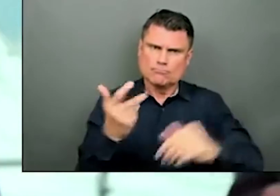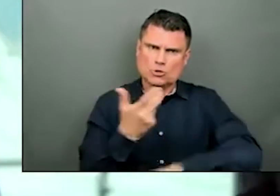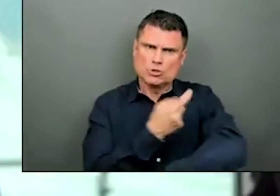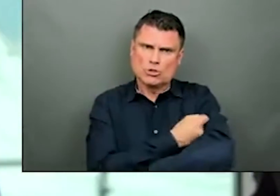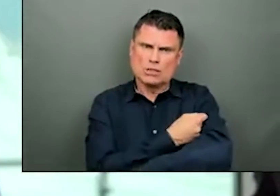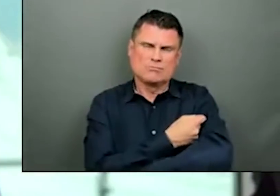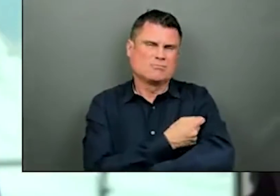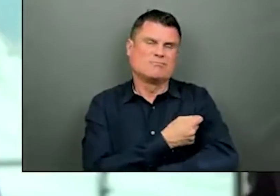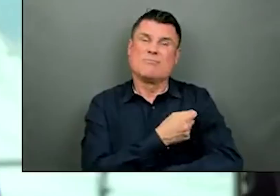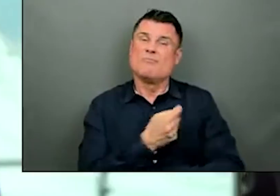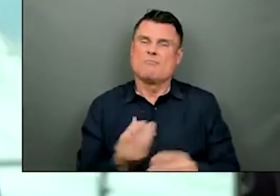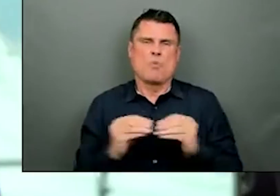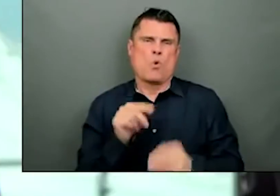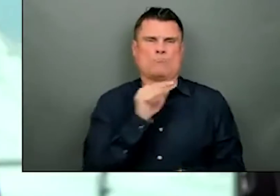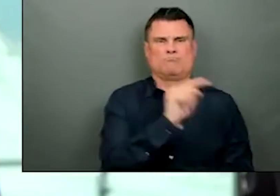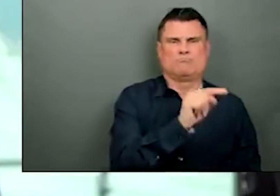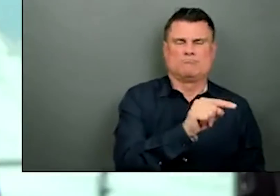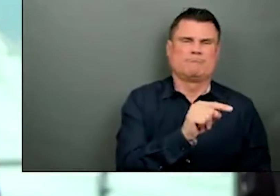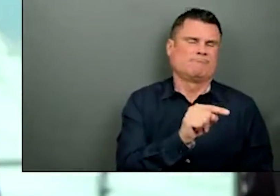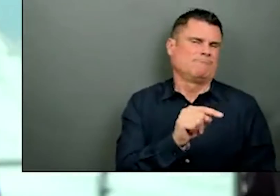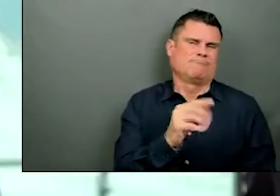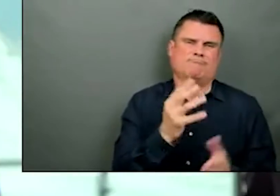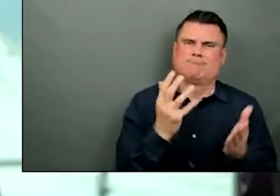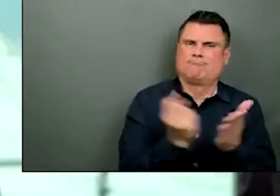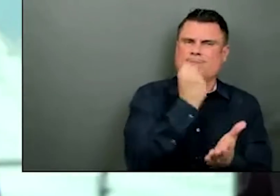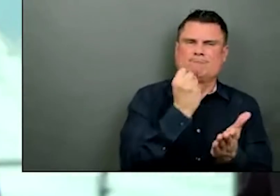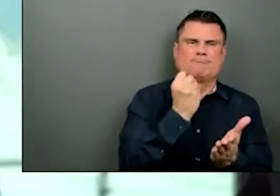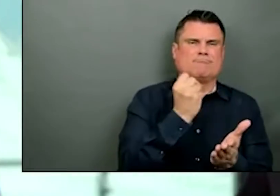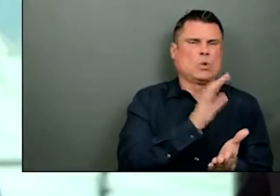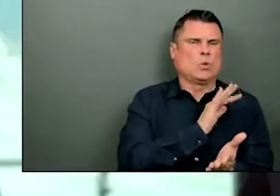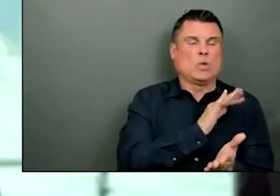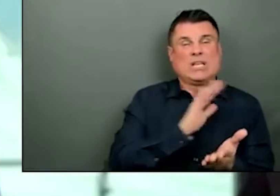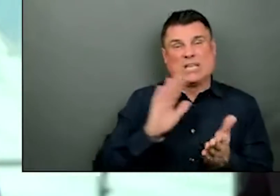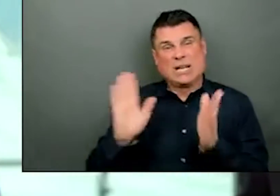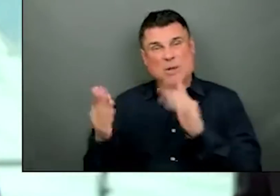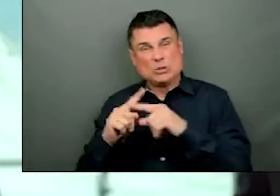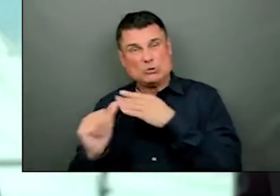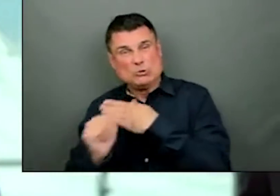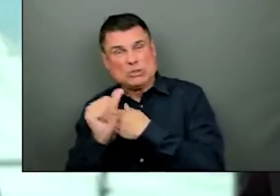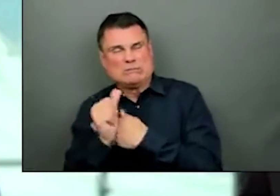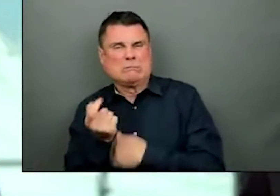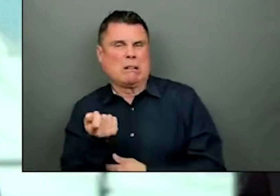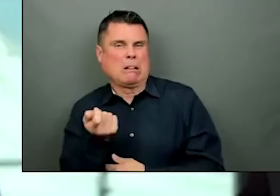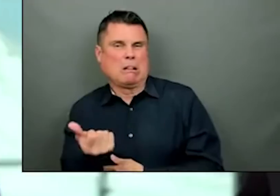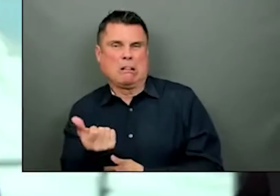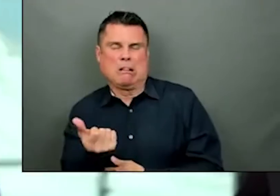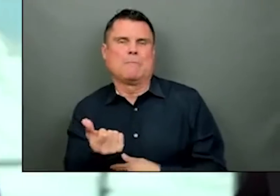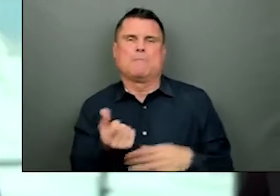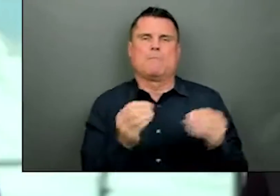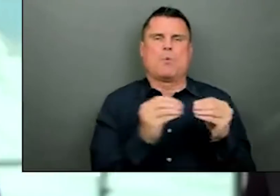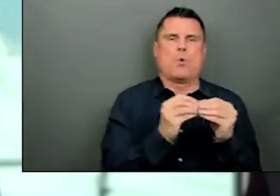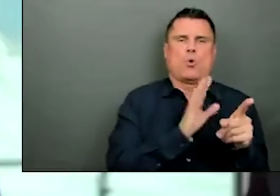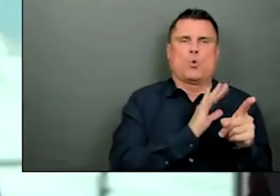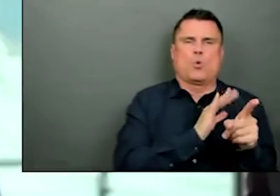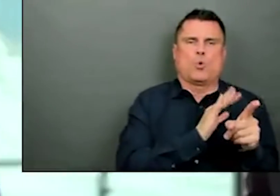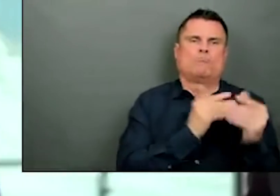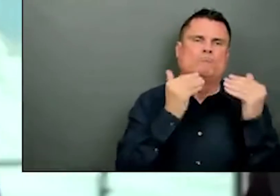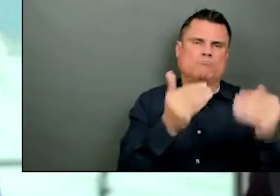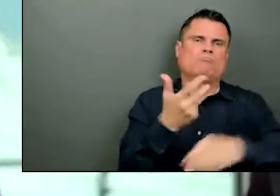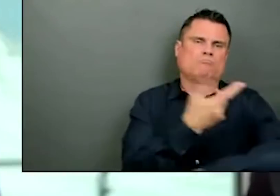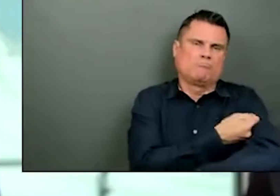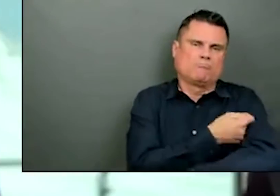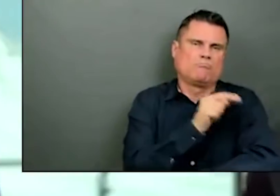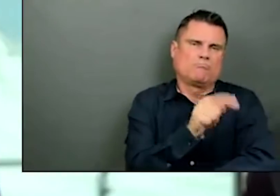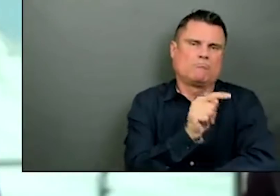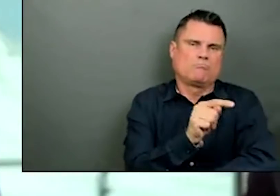these very rare blood events. For younger people, we know they don't usually get as ill, so we want to make sure that